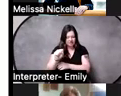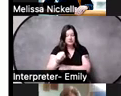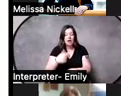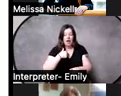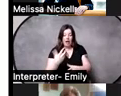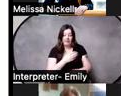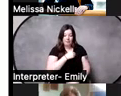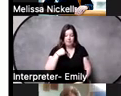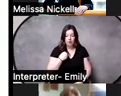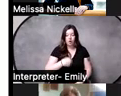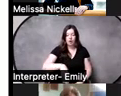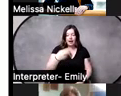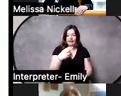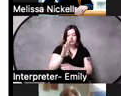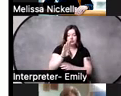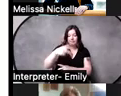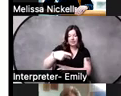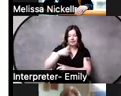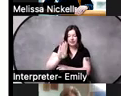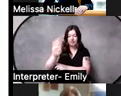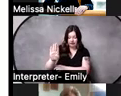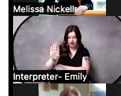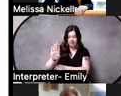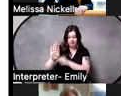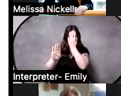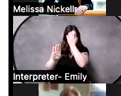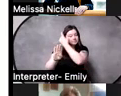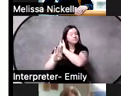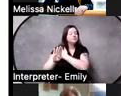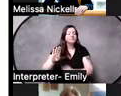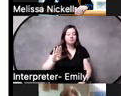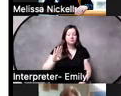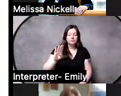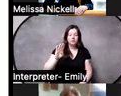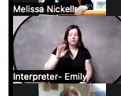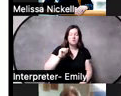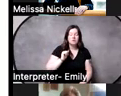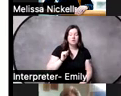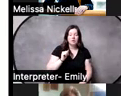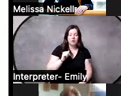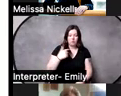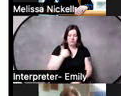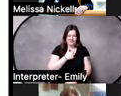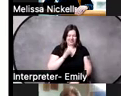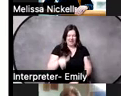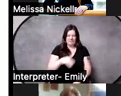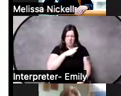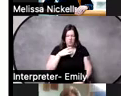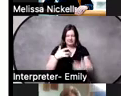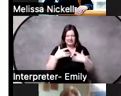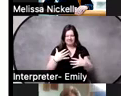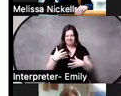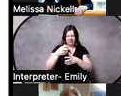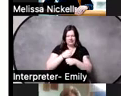It's Hepatobiliary Pathophysiology. And anyway, we normally get about 90 grants for